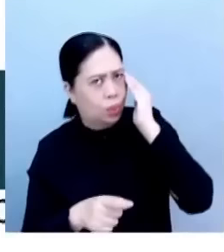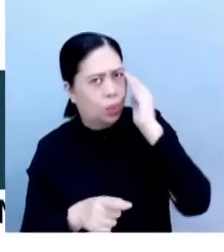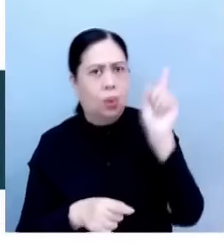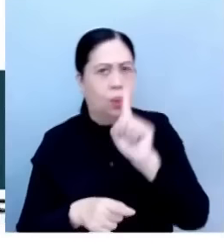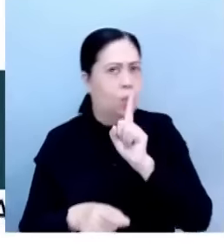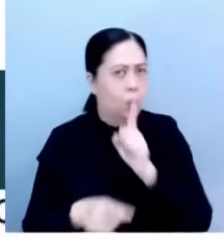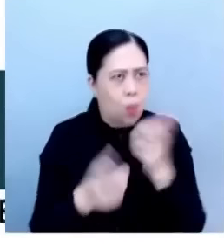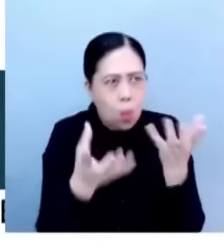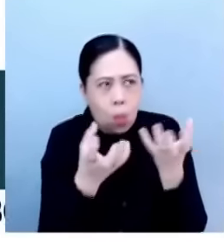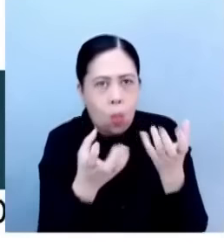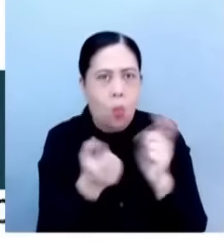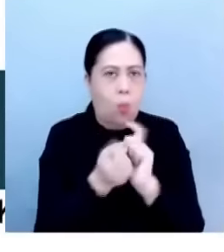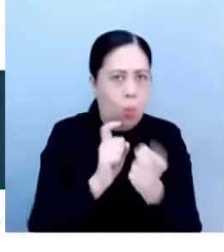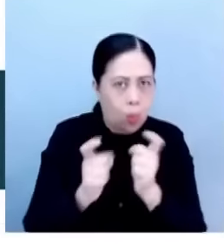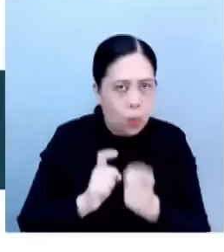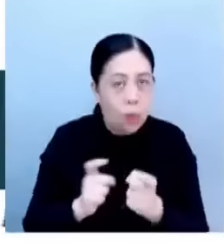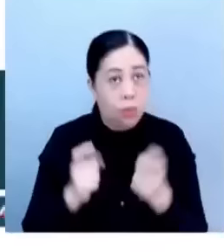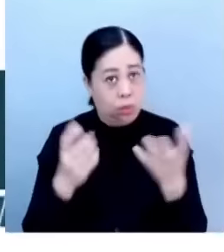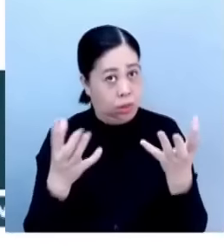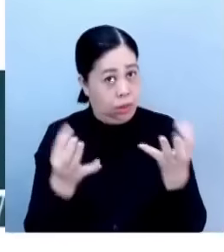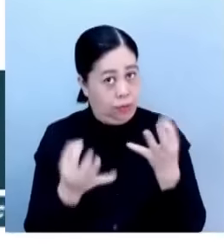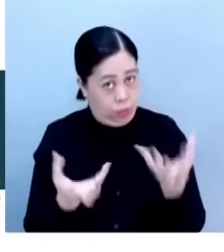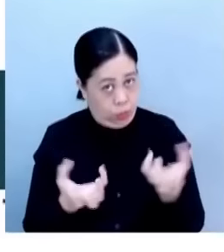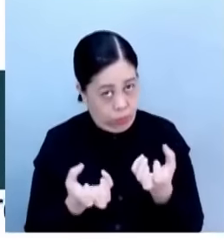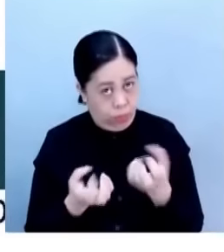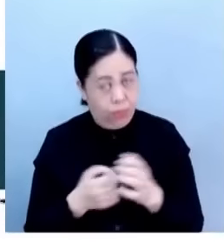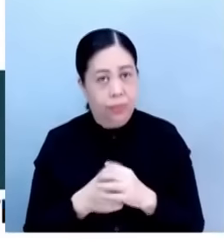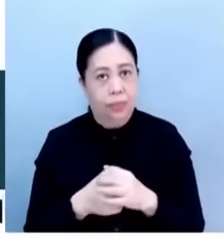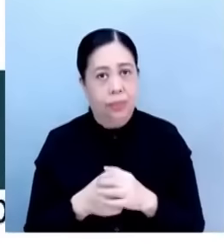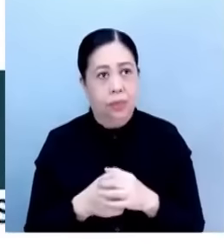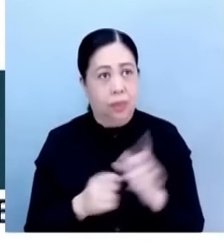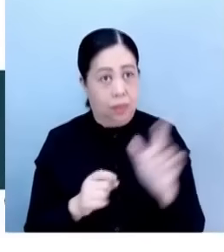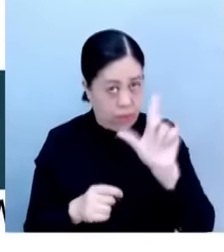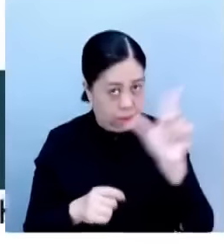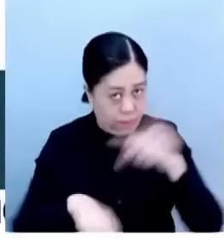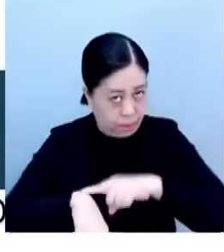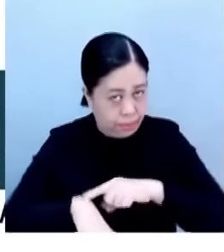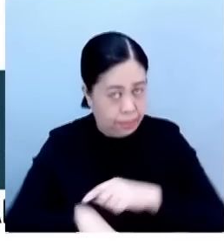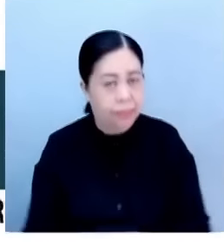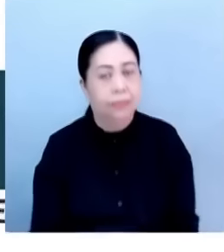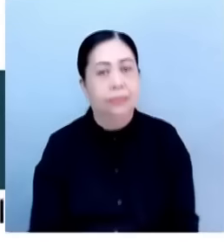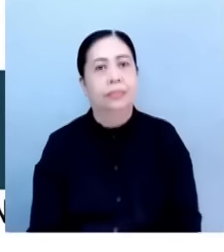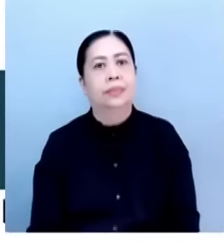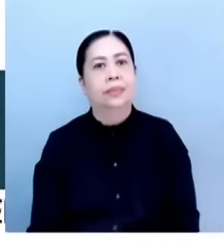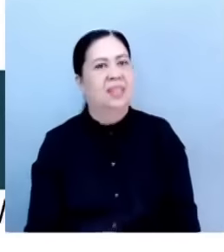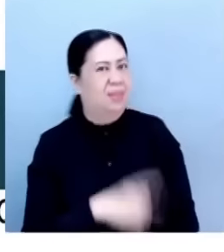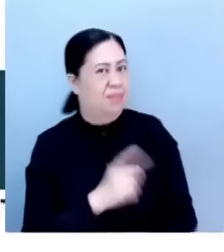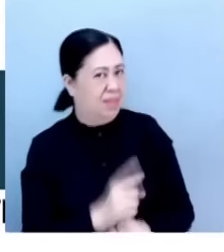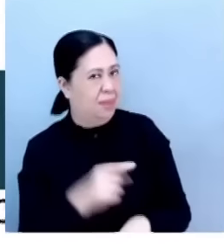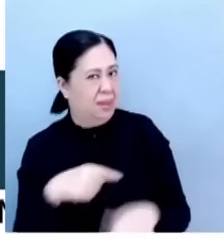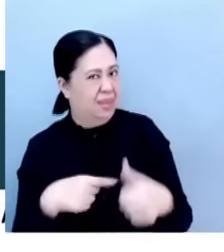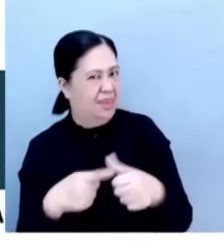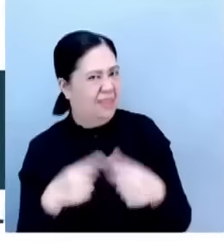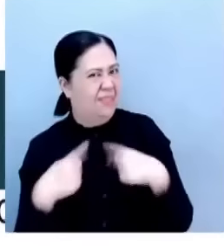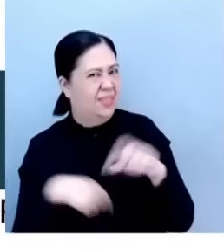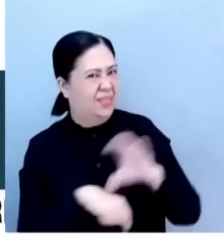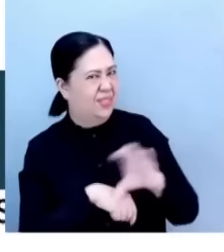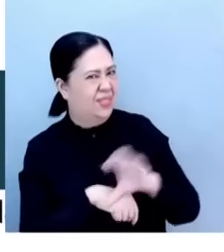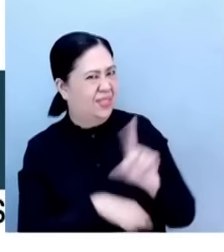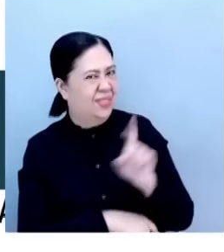ang gusto ninyong palitan. Kung gusto nyo man, napapanahon na ba? Oo. Hindi ba dapat nauna yun?